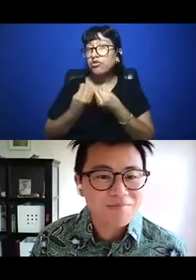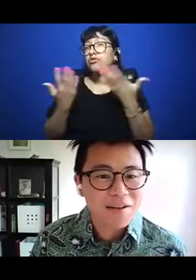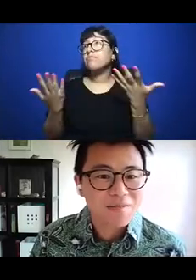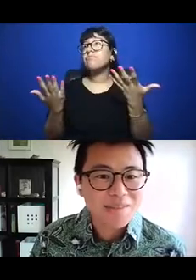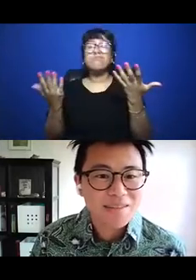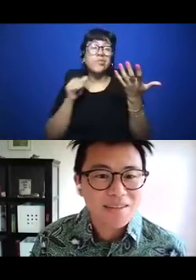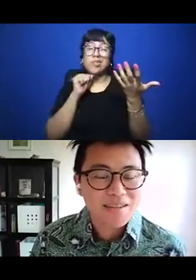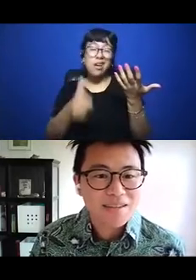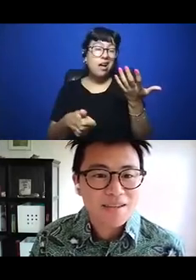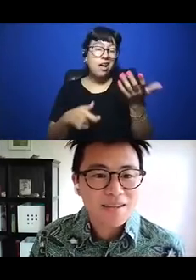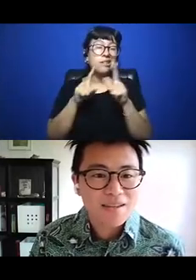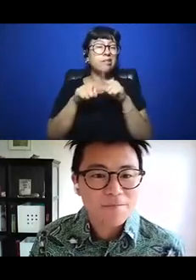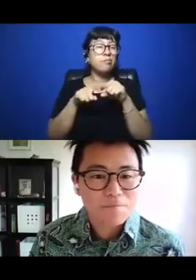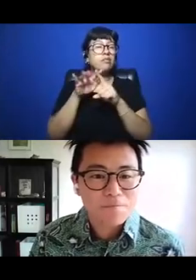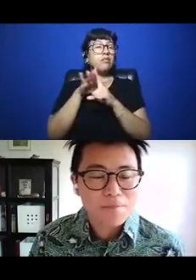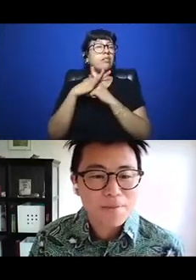It sometimes.